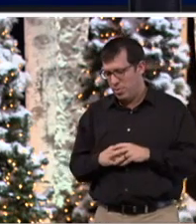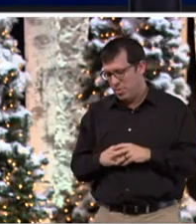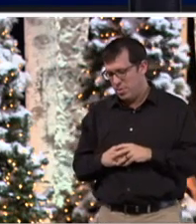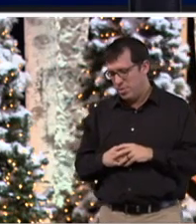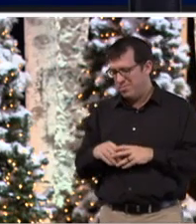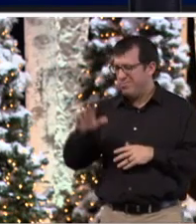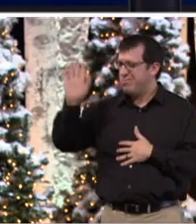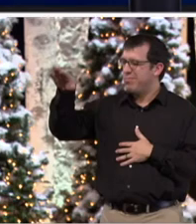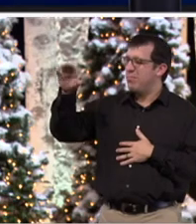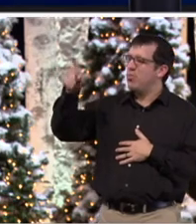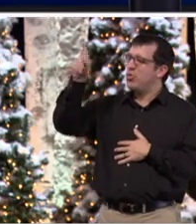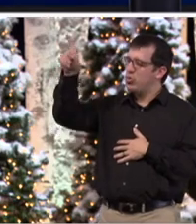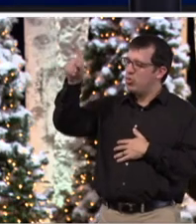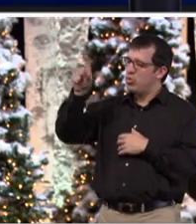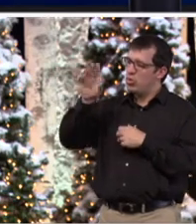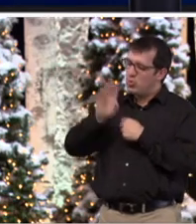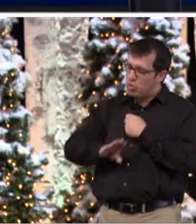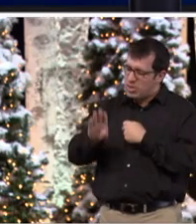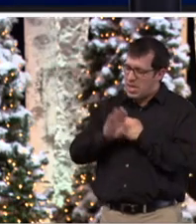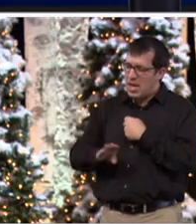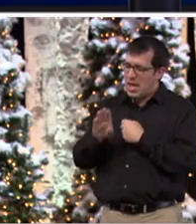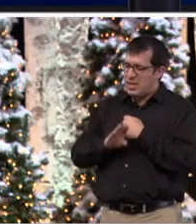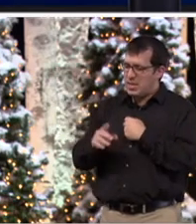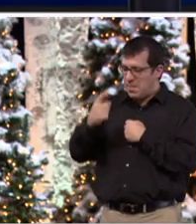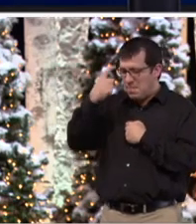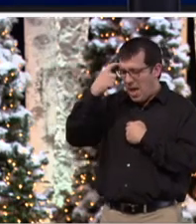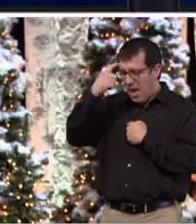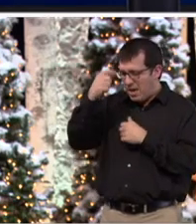I ask you to protect the minds of every person here.